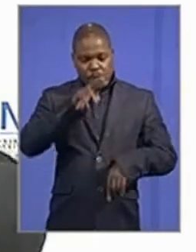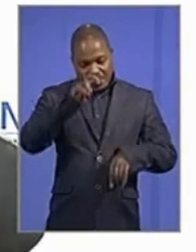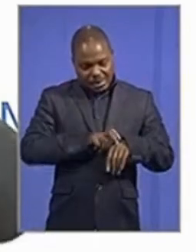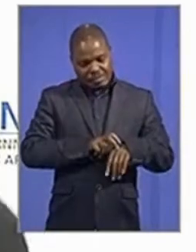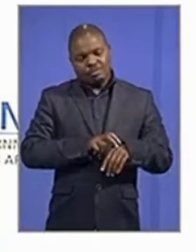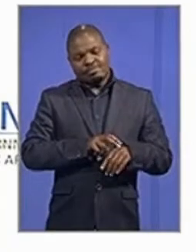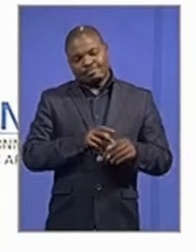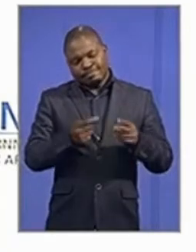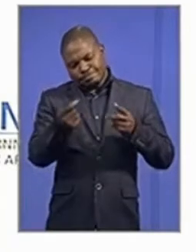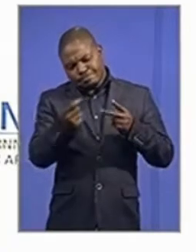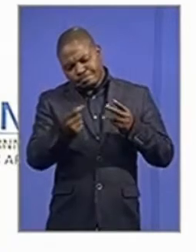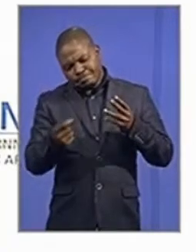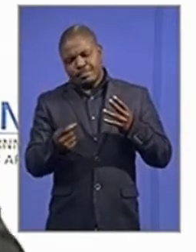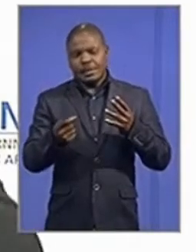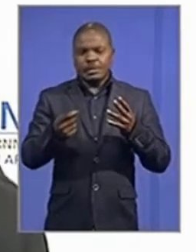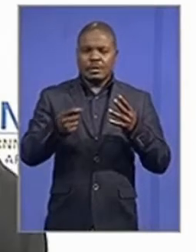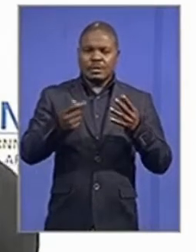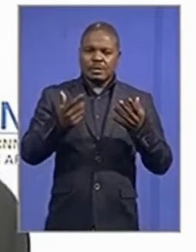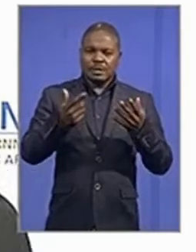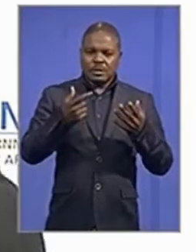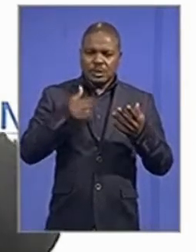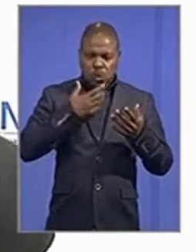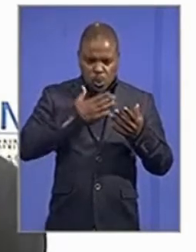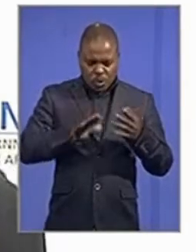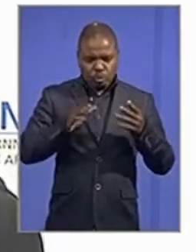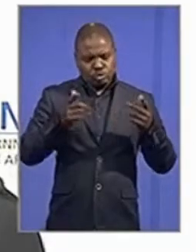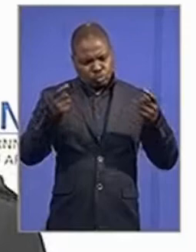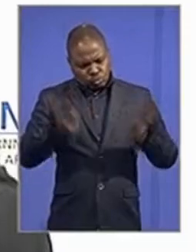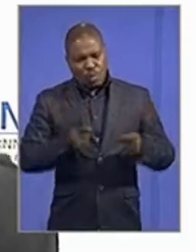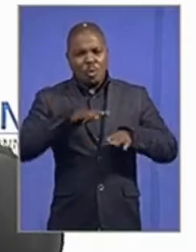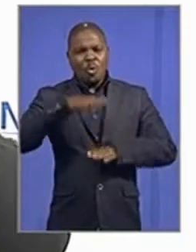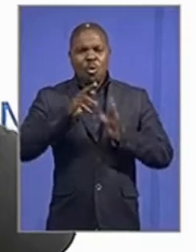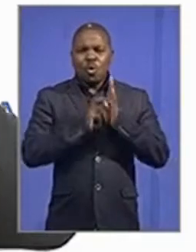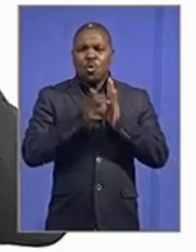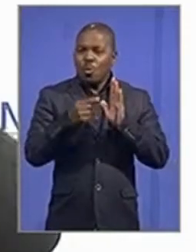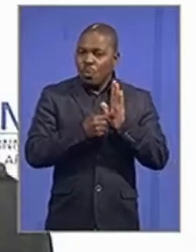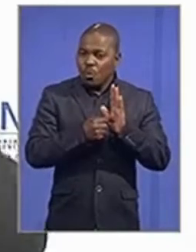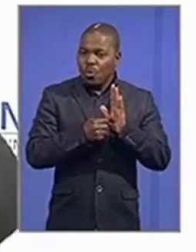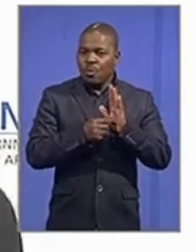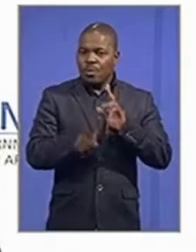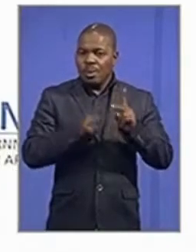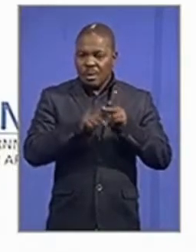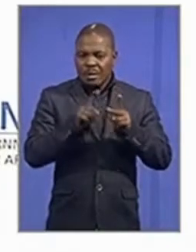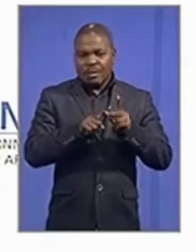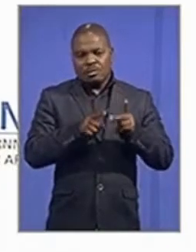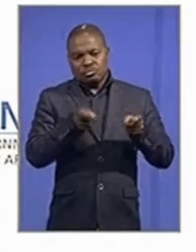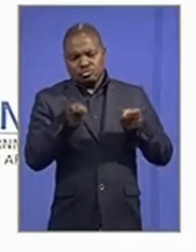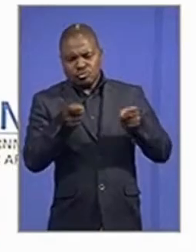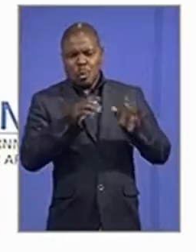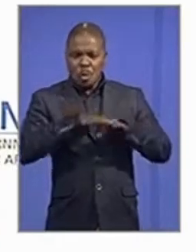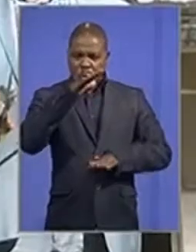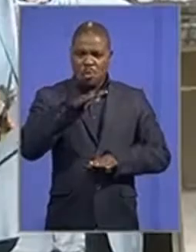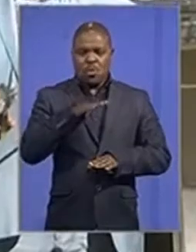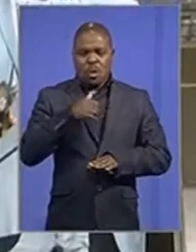would like to be stricter regulation and restriction measures that we would like